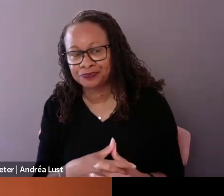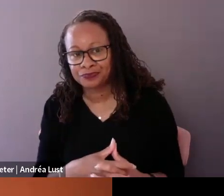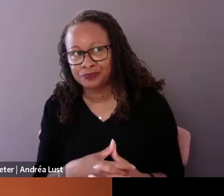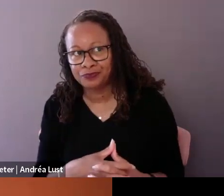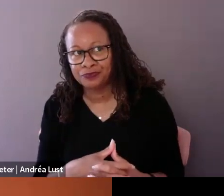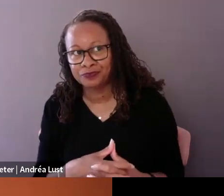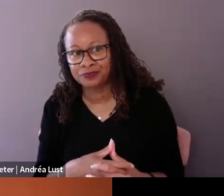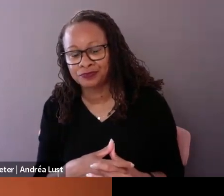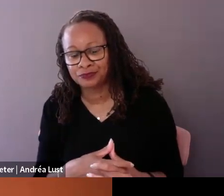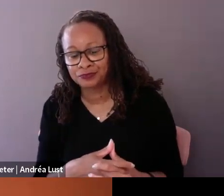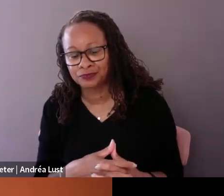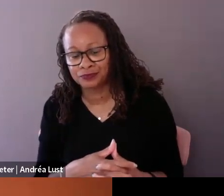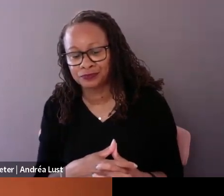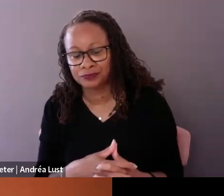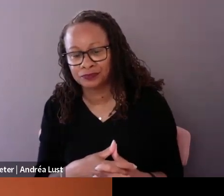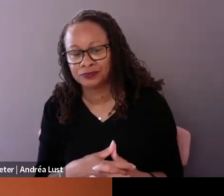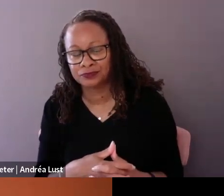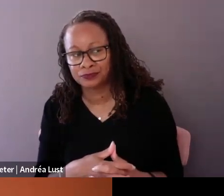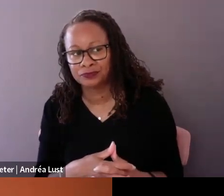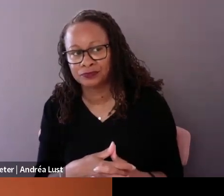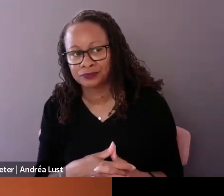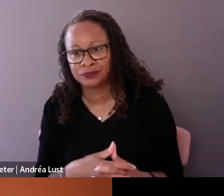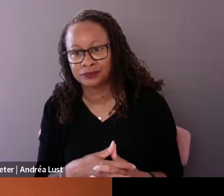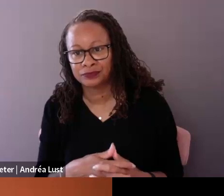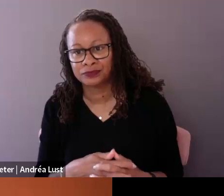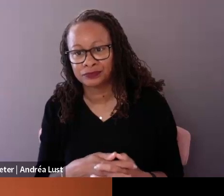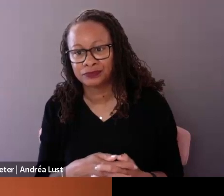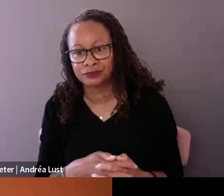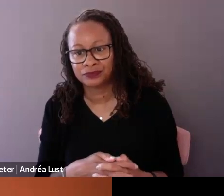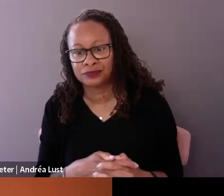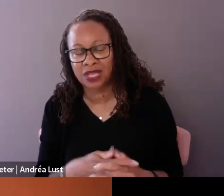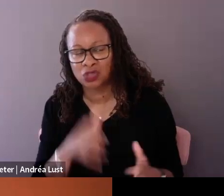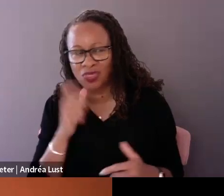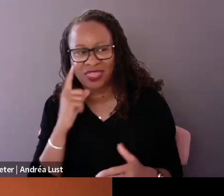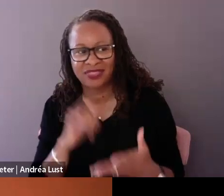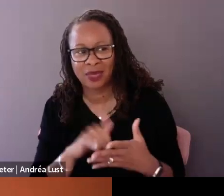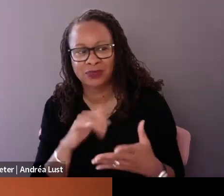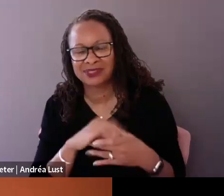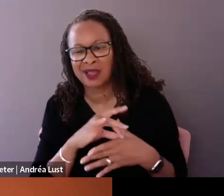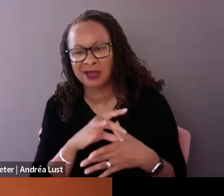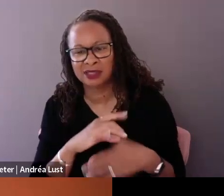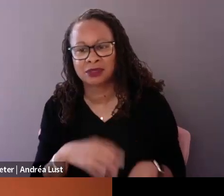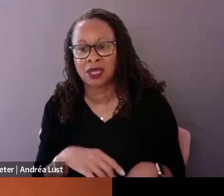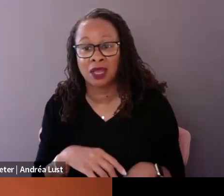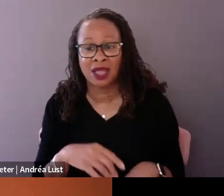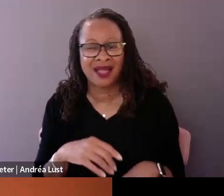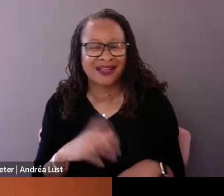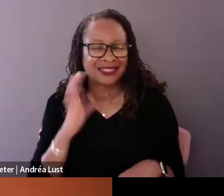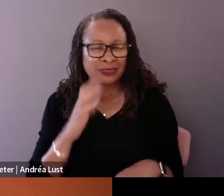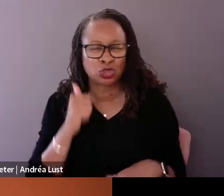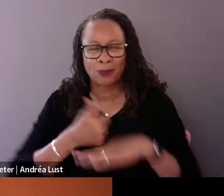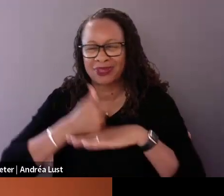context, you know, and it seems to me that she won't be indicted because she